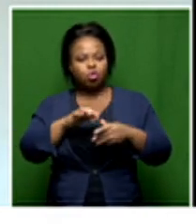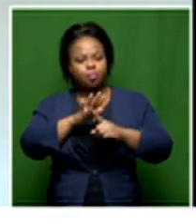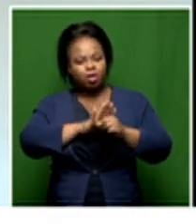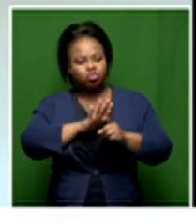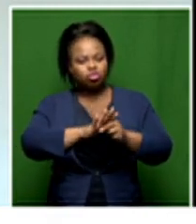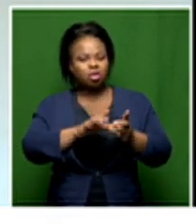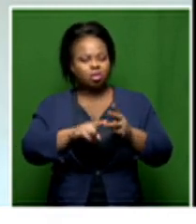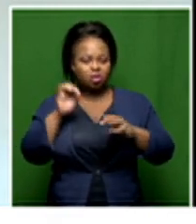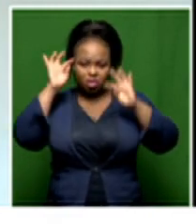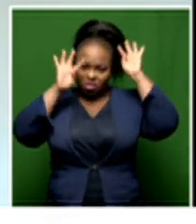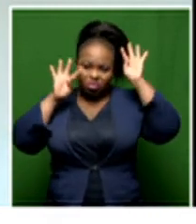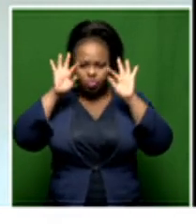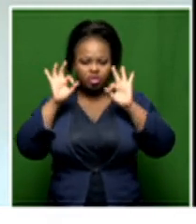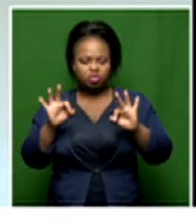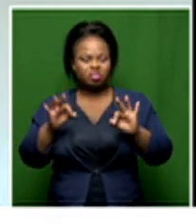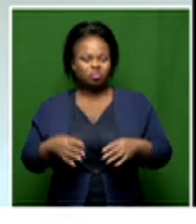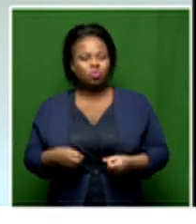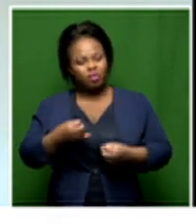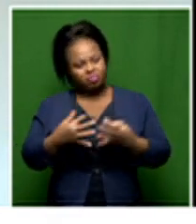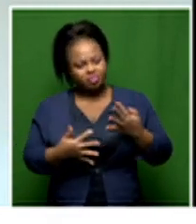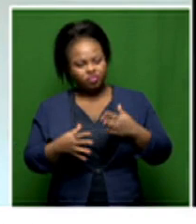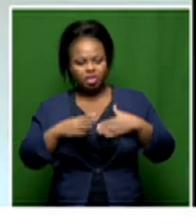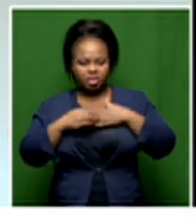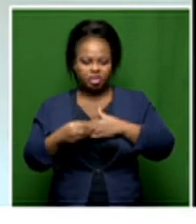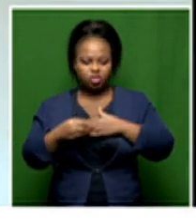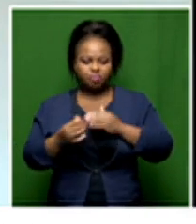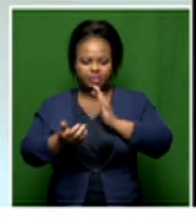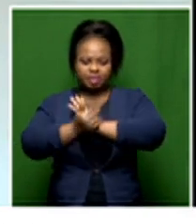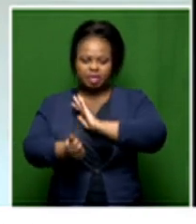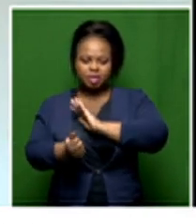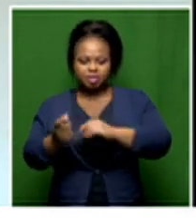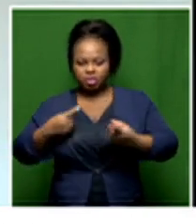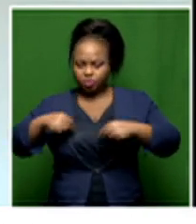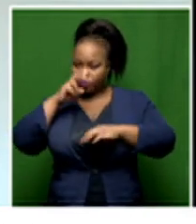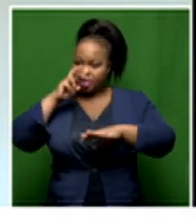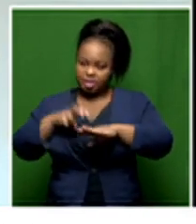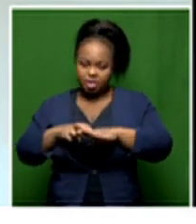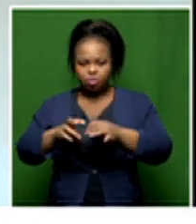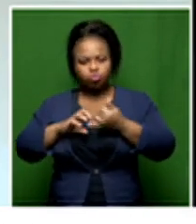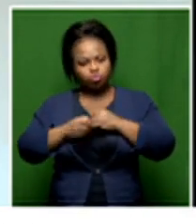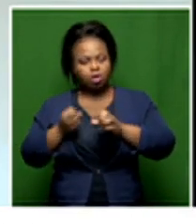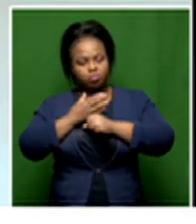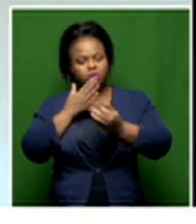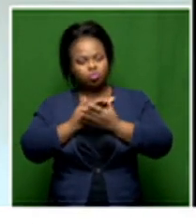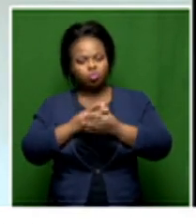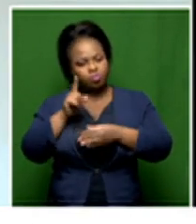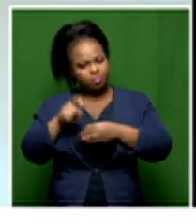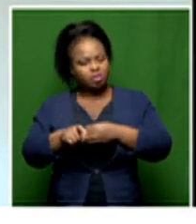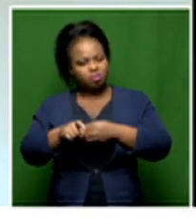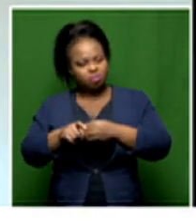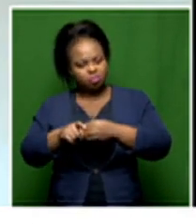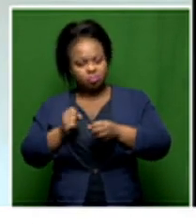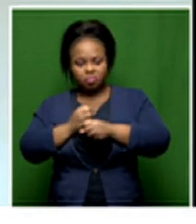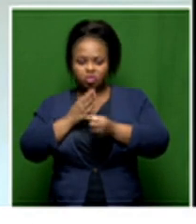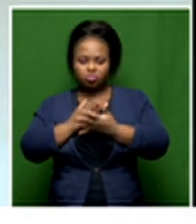or imagination. So that's the level of leadership capability that's required to rise to the occasion where